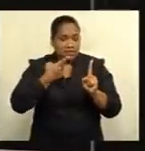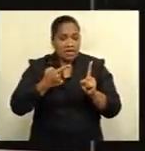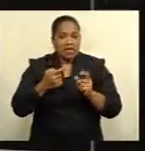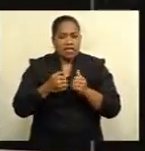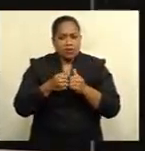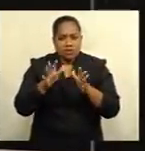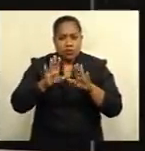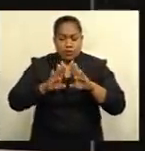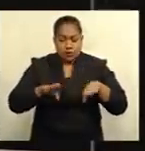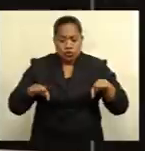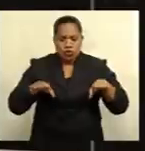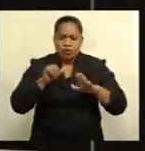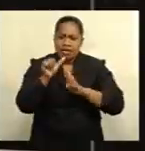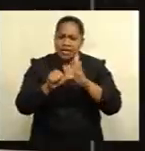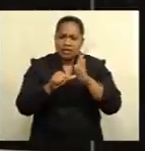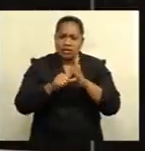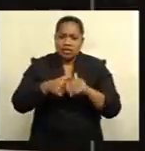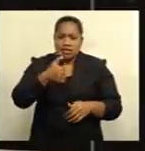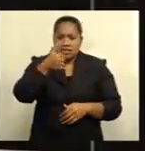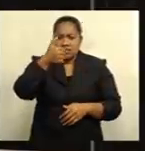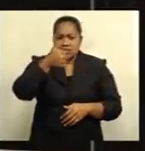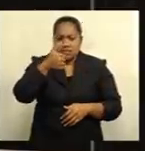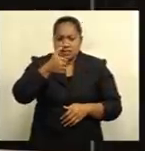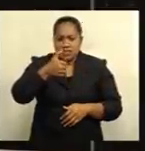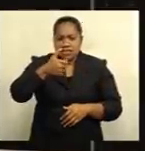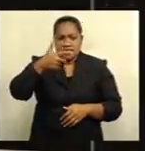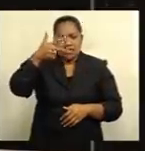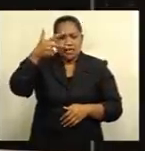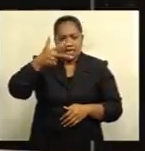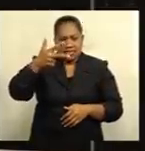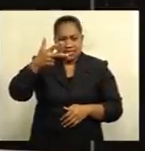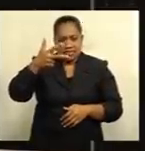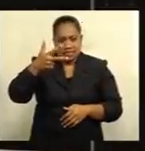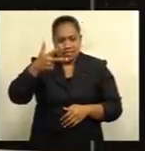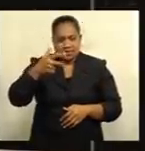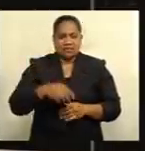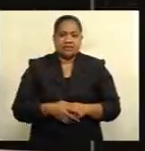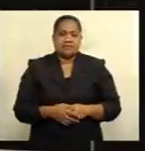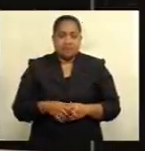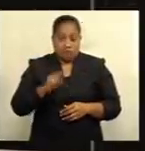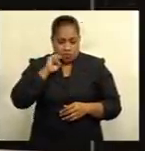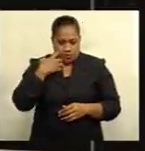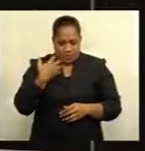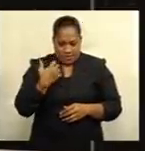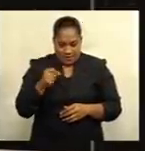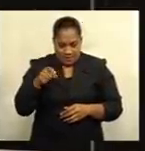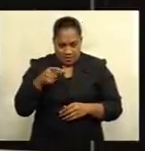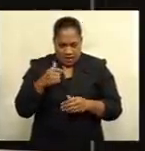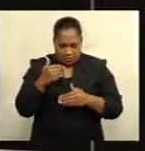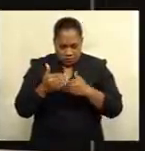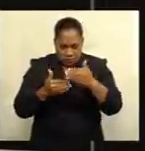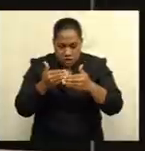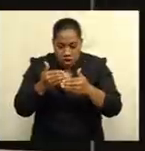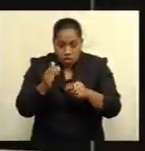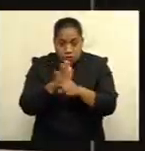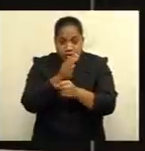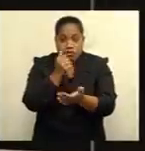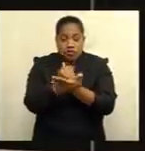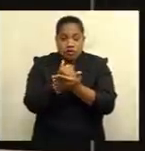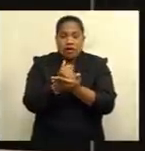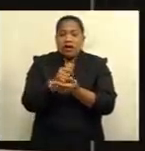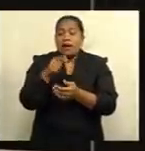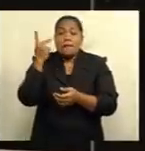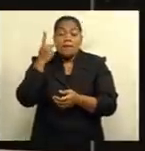the ages of 16 and 18. This will involve a stringent process to ensure that parental or guardian consent